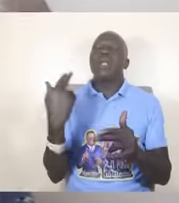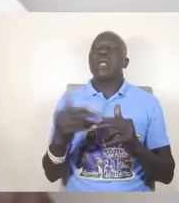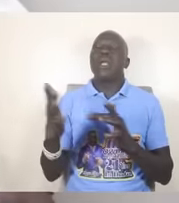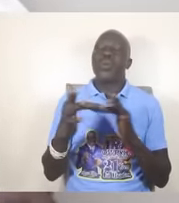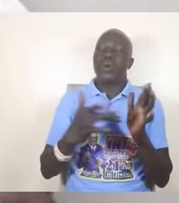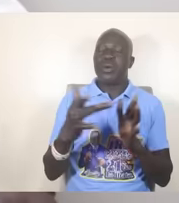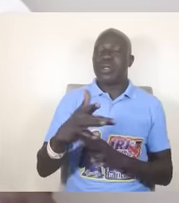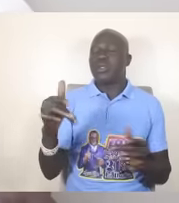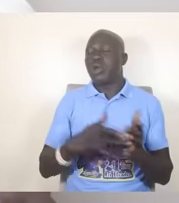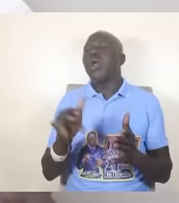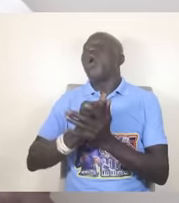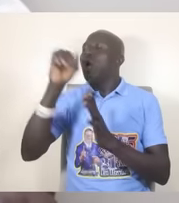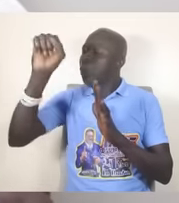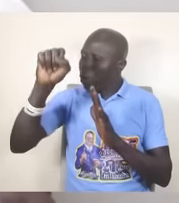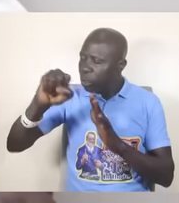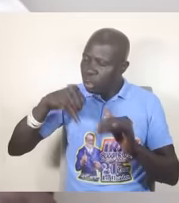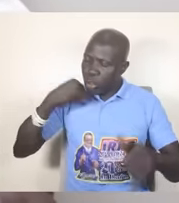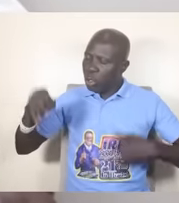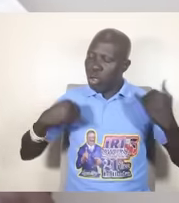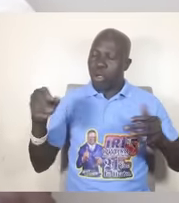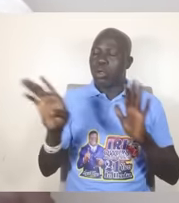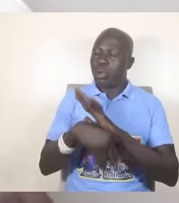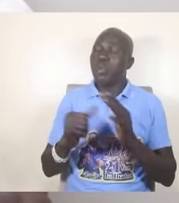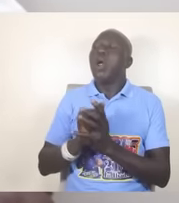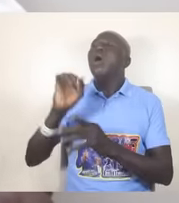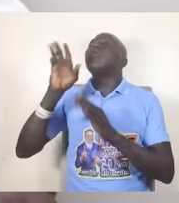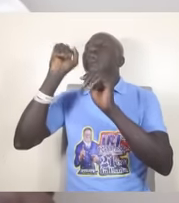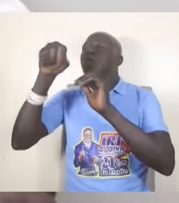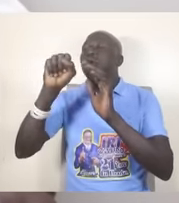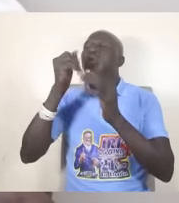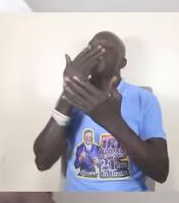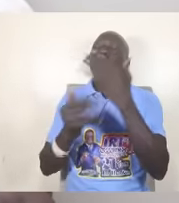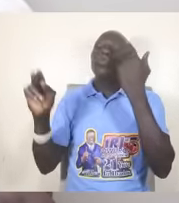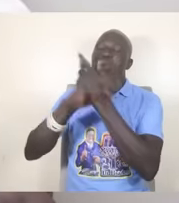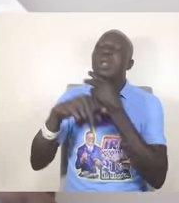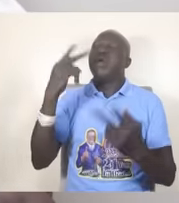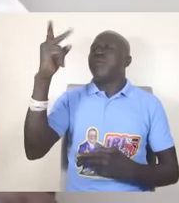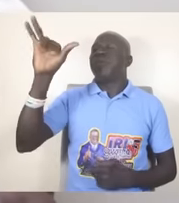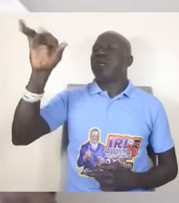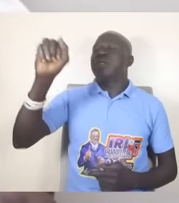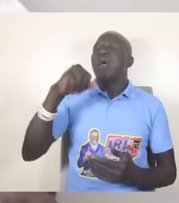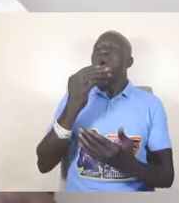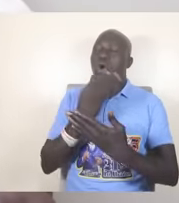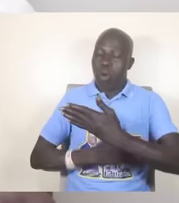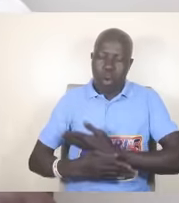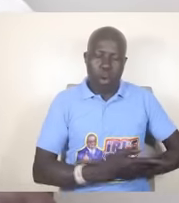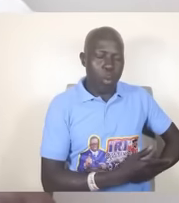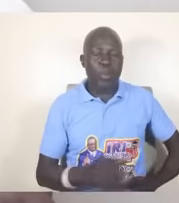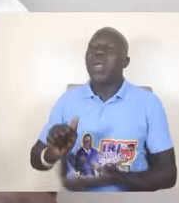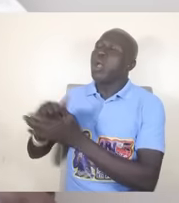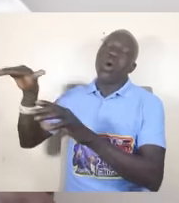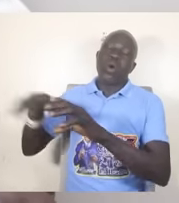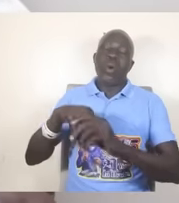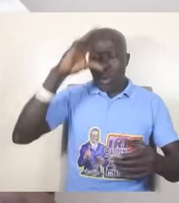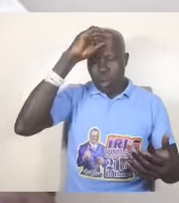of Jesus. Amen. You don't come to my posture. You don't come to my posture. You are knocking at the door of goodness. Fisa, be on my baby. Knocking at the door of Fisa or Sadie. Or